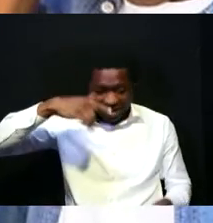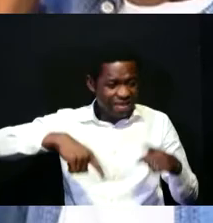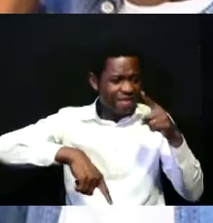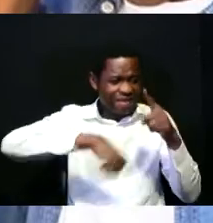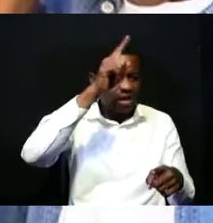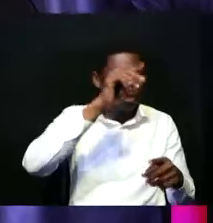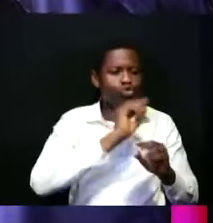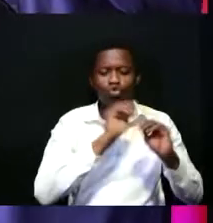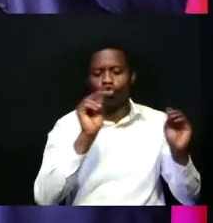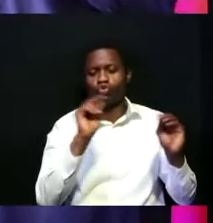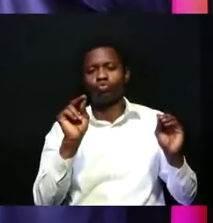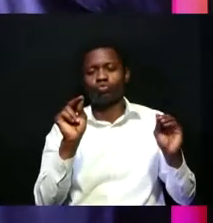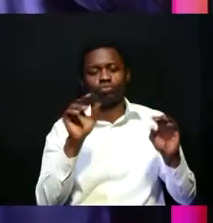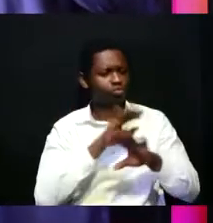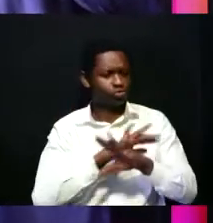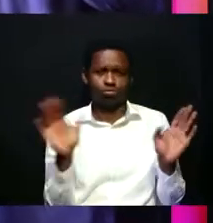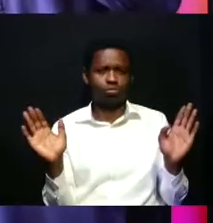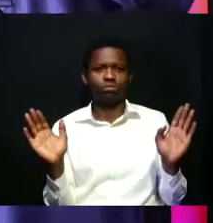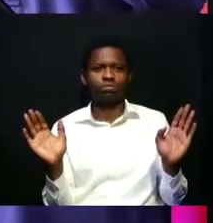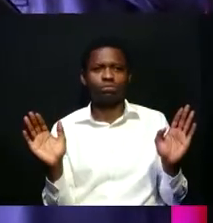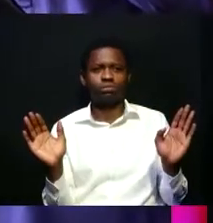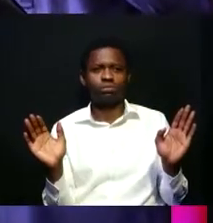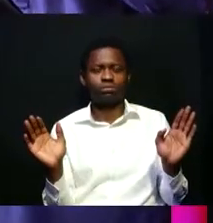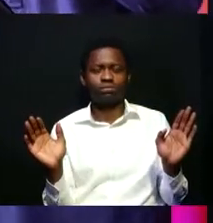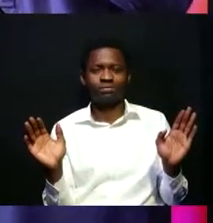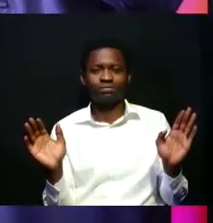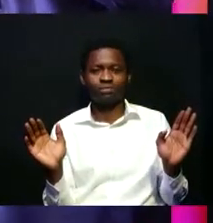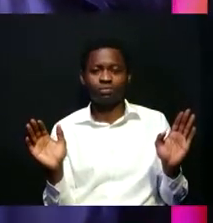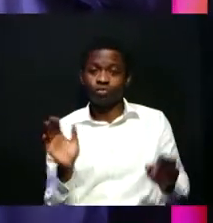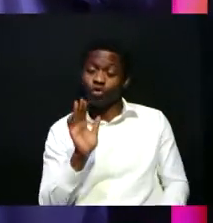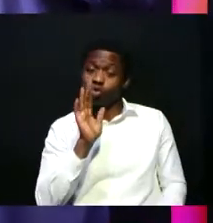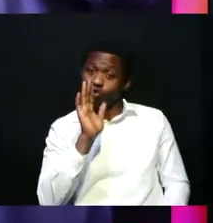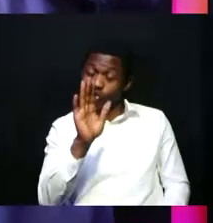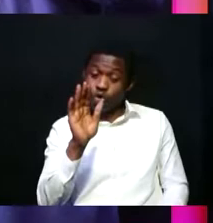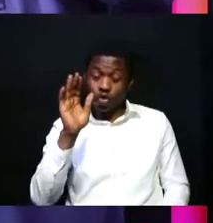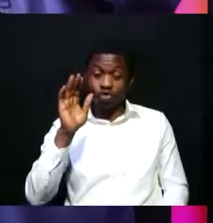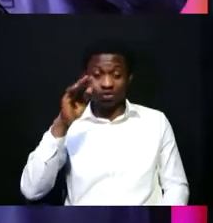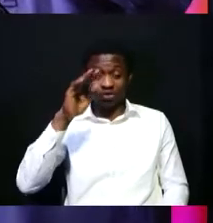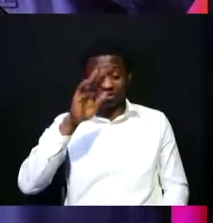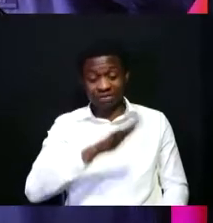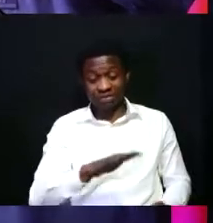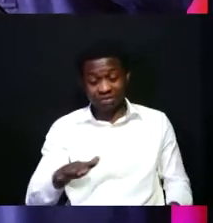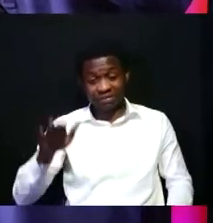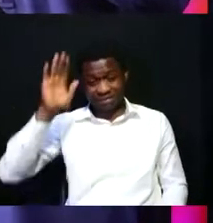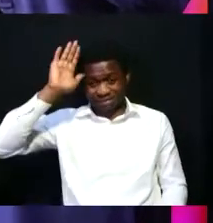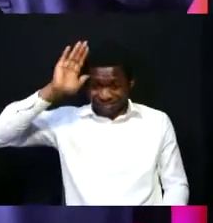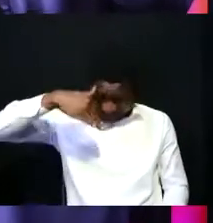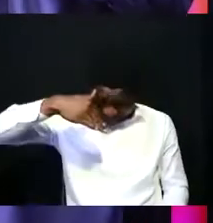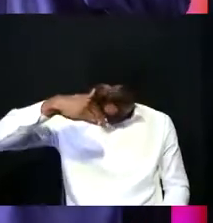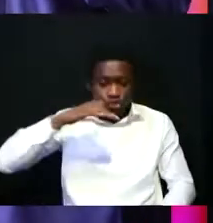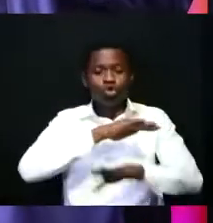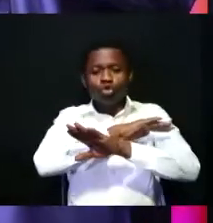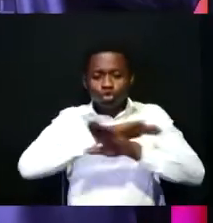from home. Don't do that. Don't sack your difficult child from